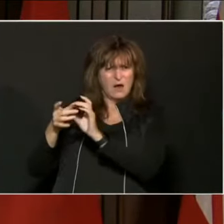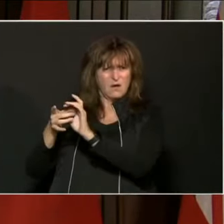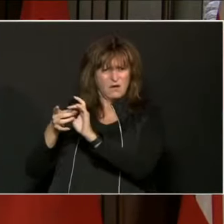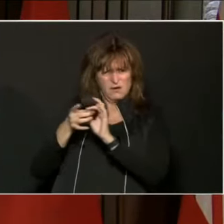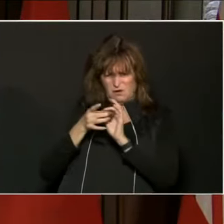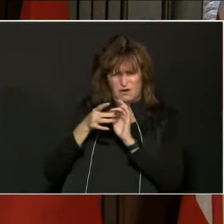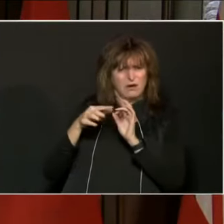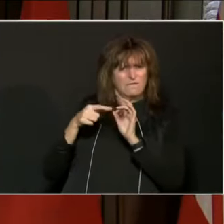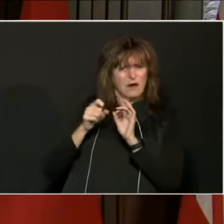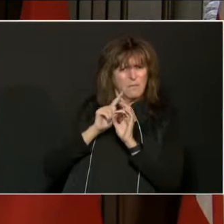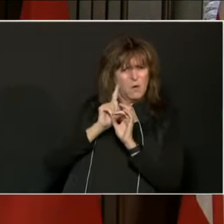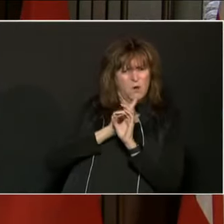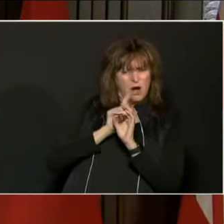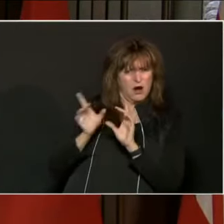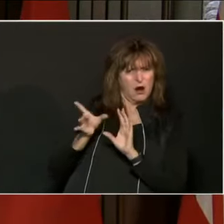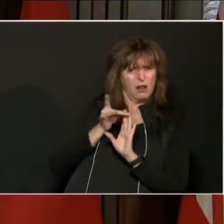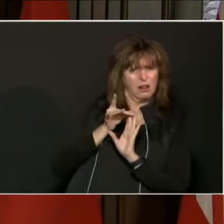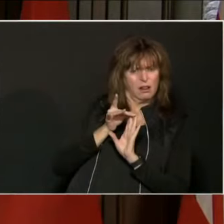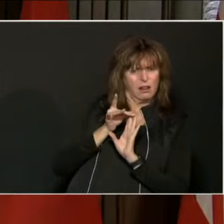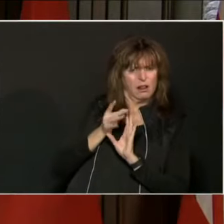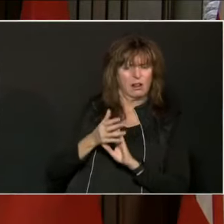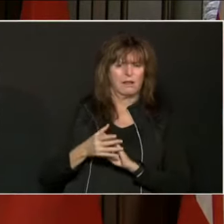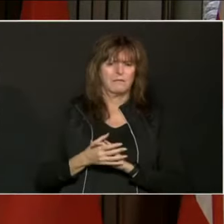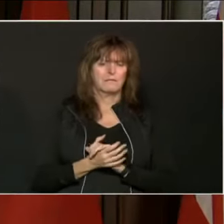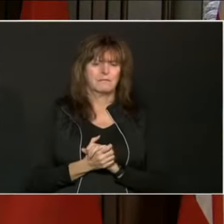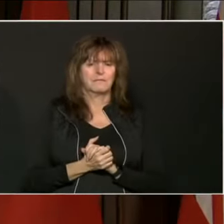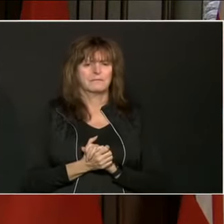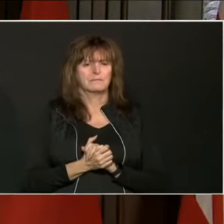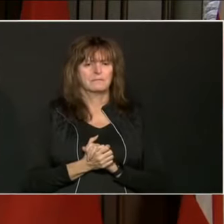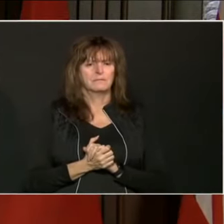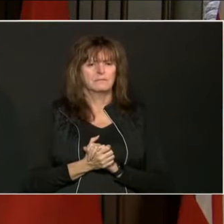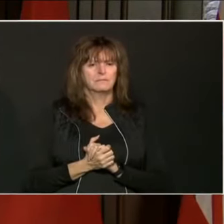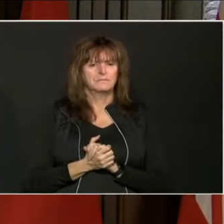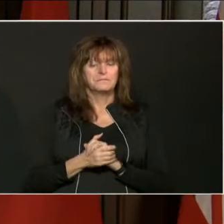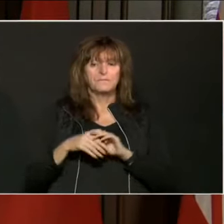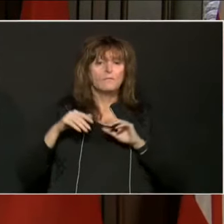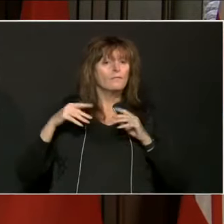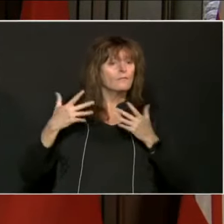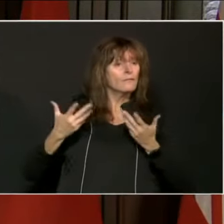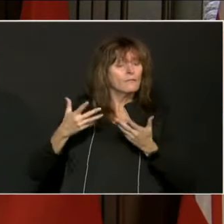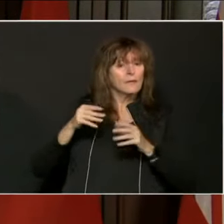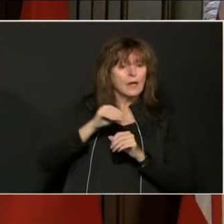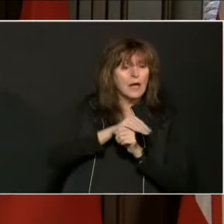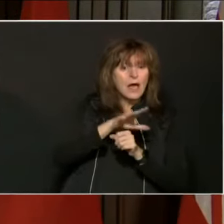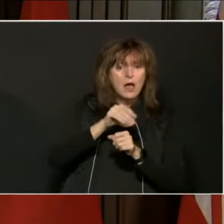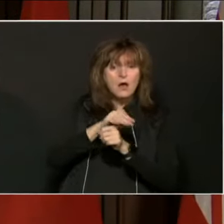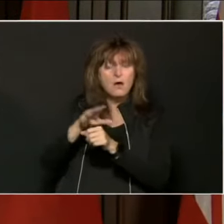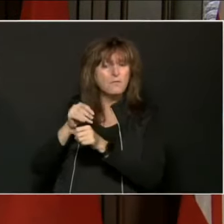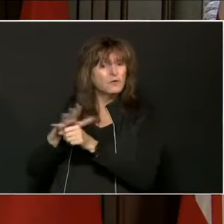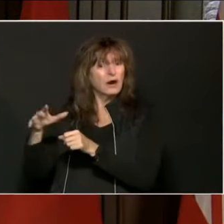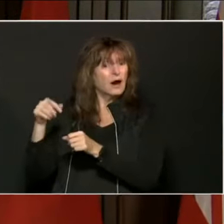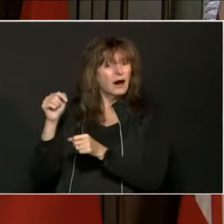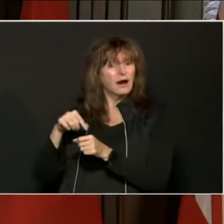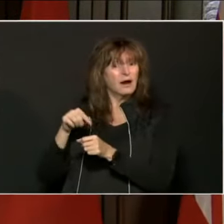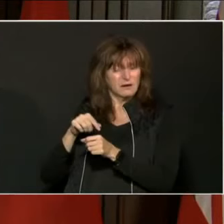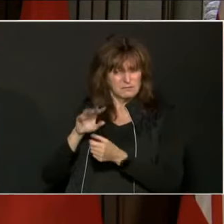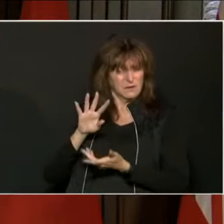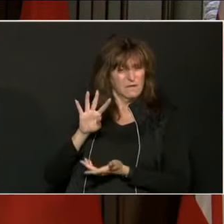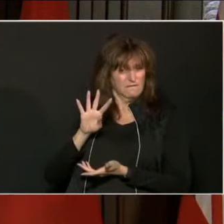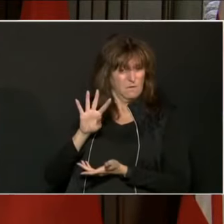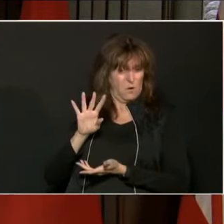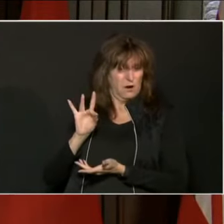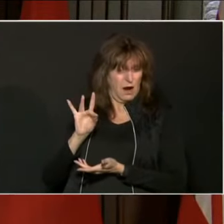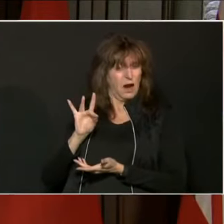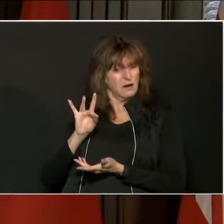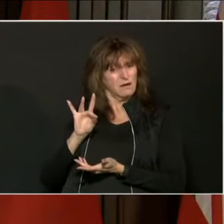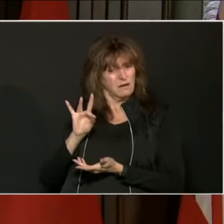very important that despite the fact outbreaks are a smaller number, they are a representation of the spread, and not only